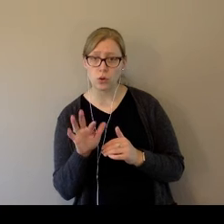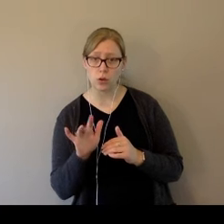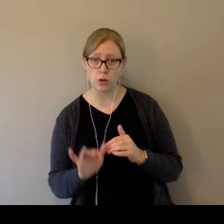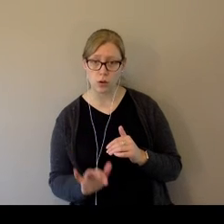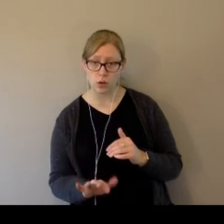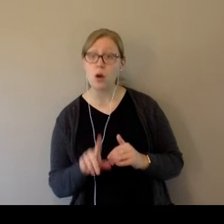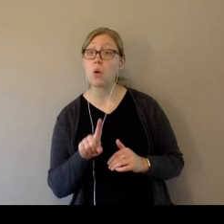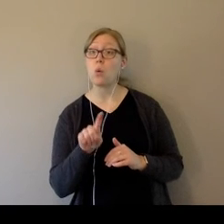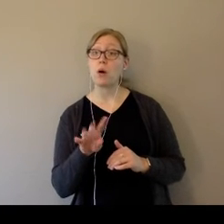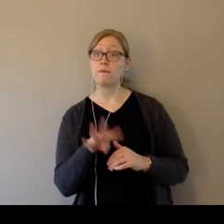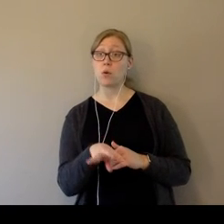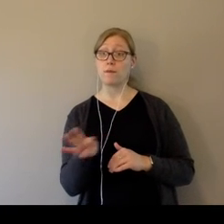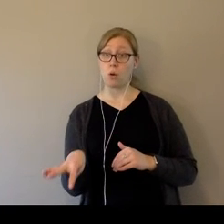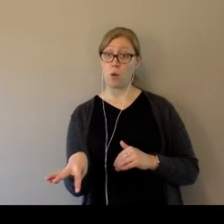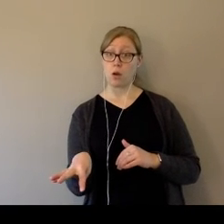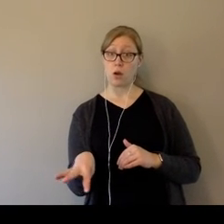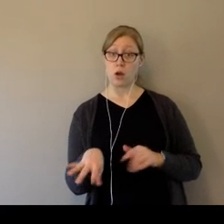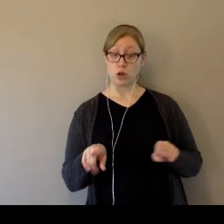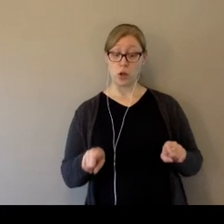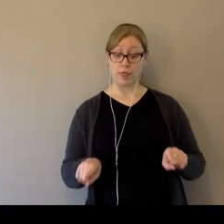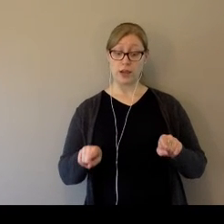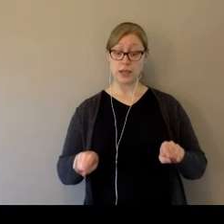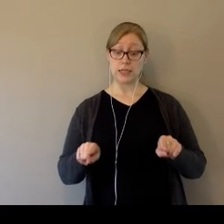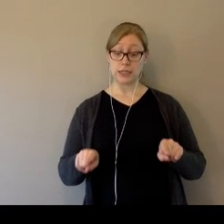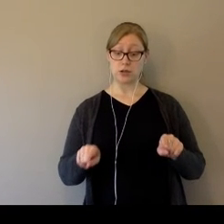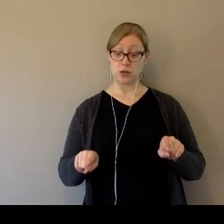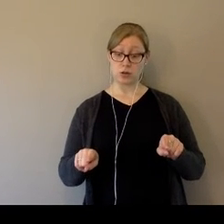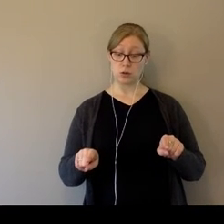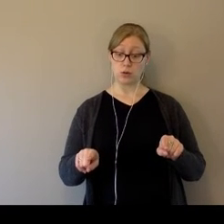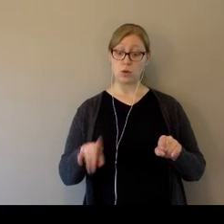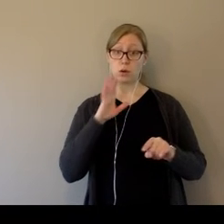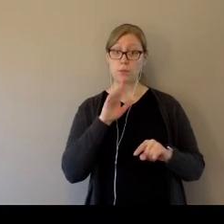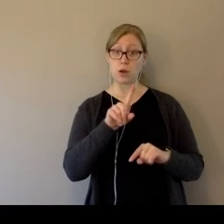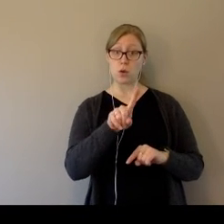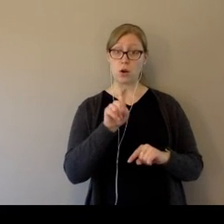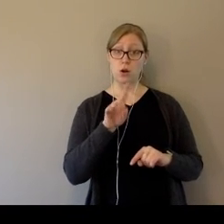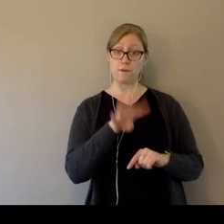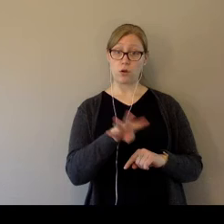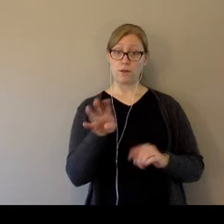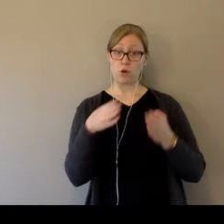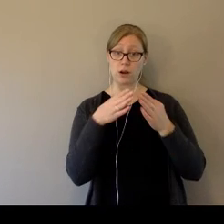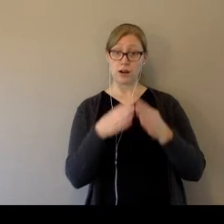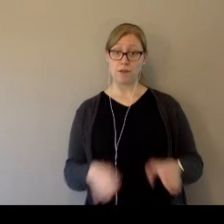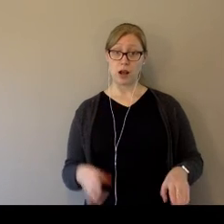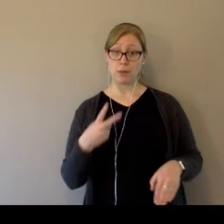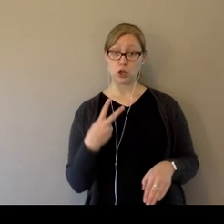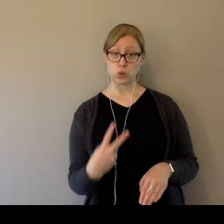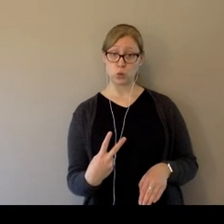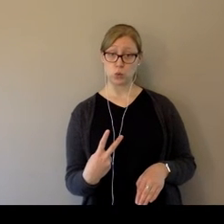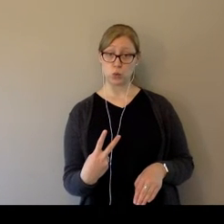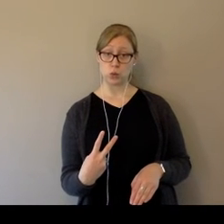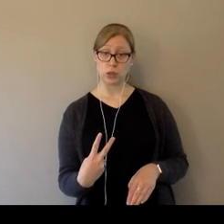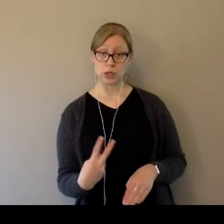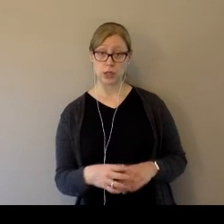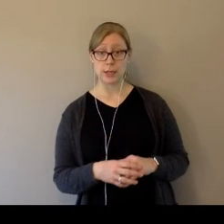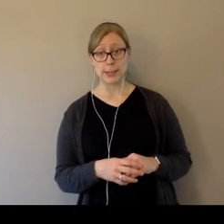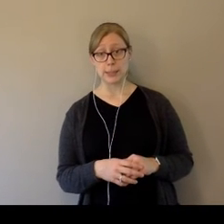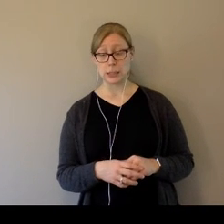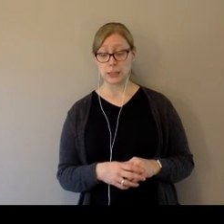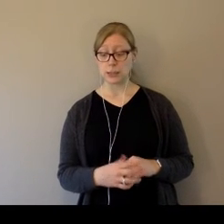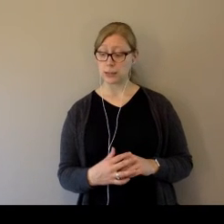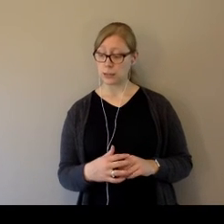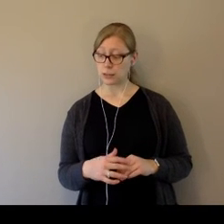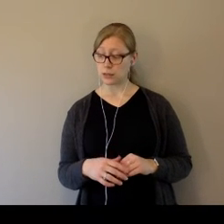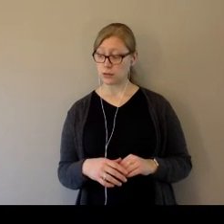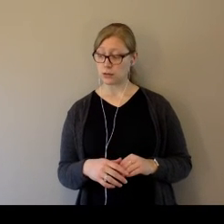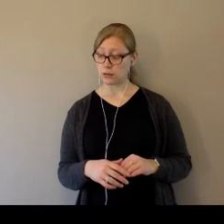that I would have left are going to be half of that 144. So if I take half of 100, that's 50, half